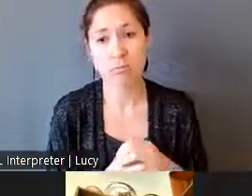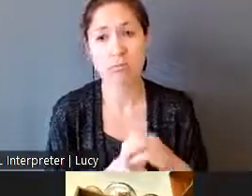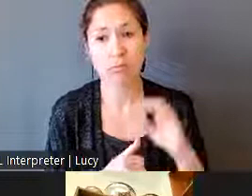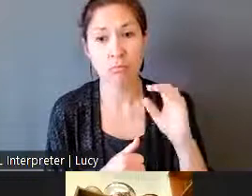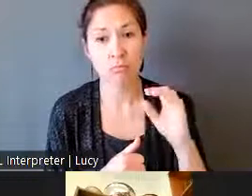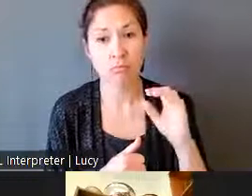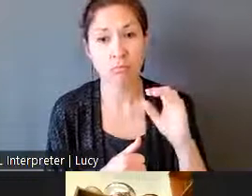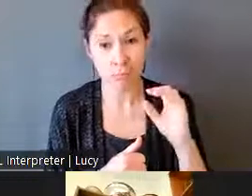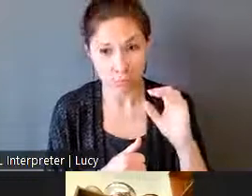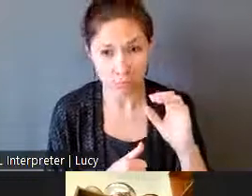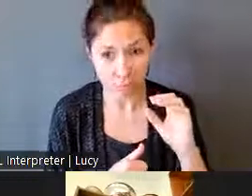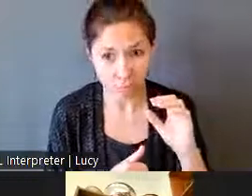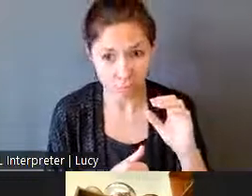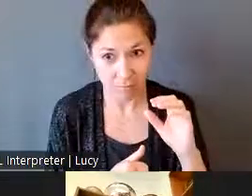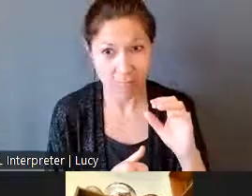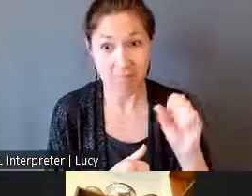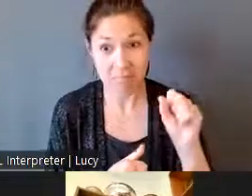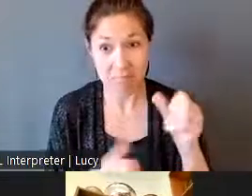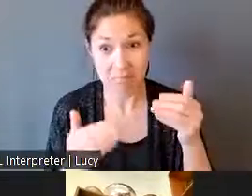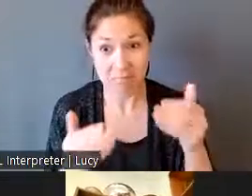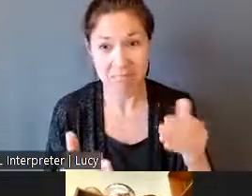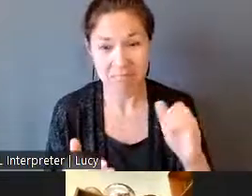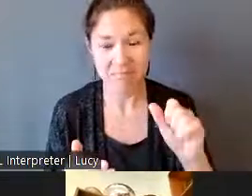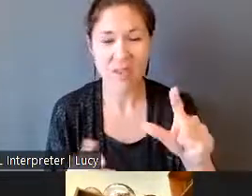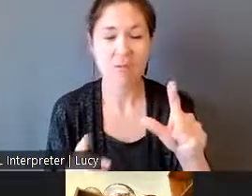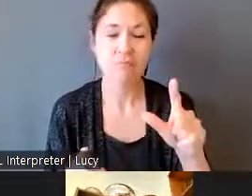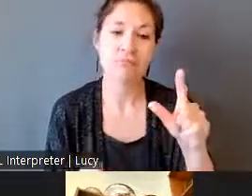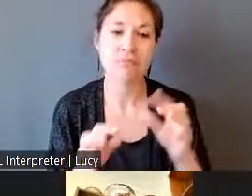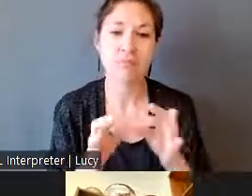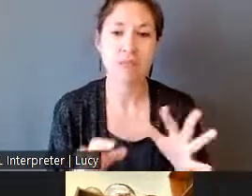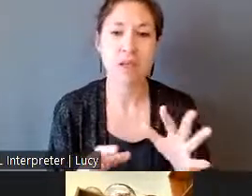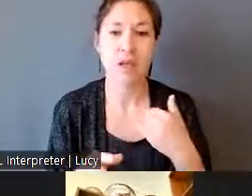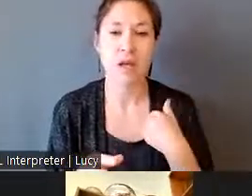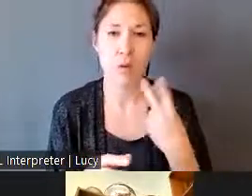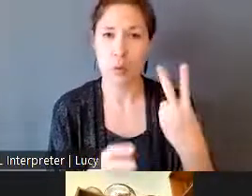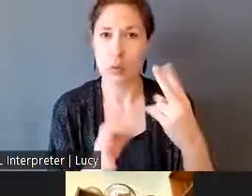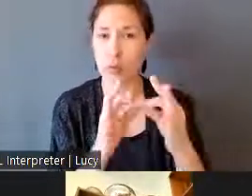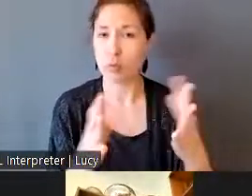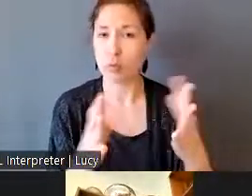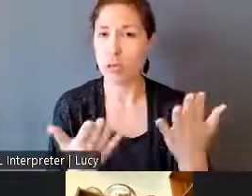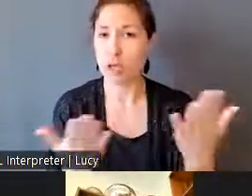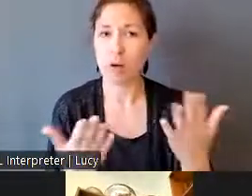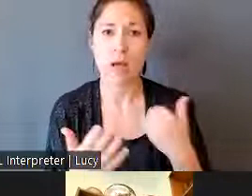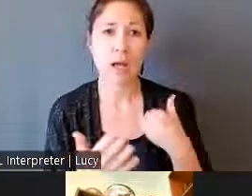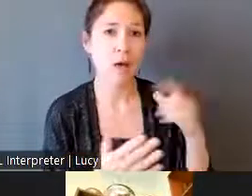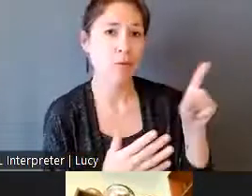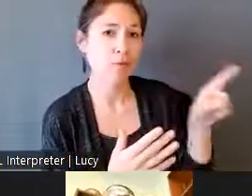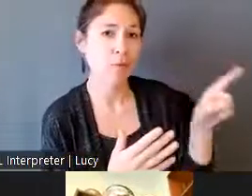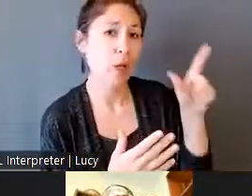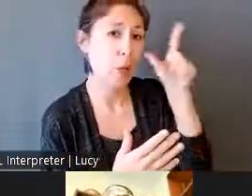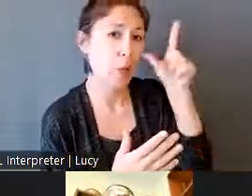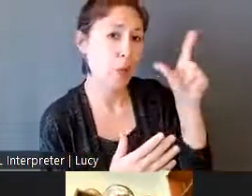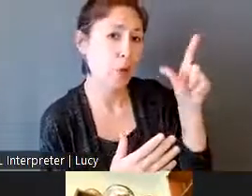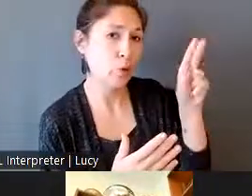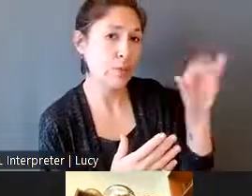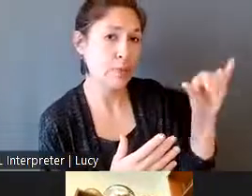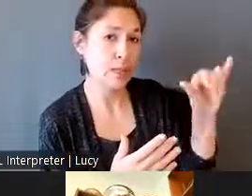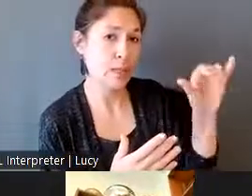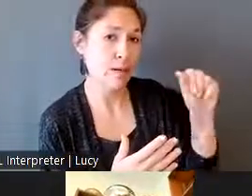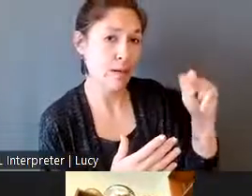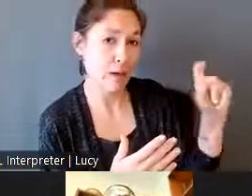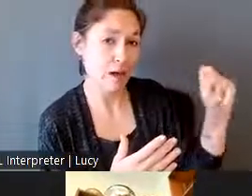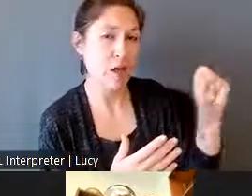Spanish. I'm sorry, go on. Sorry, ASL, sorry. You have two interpreters. There's Lucy, who is visible,